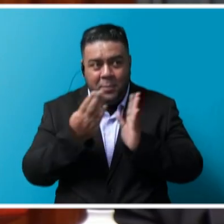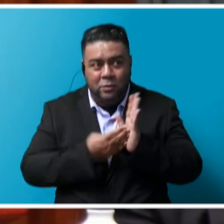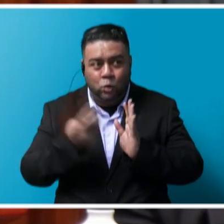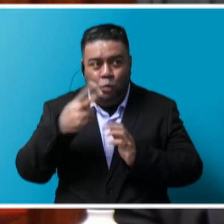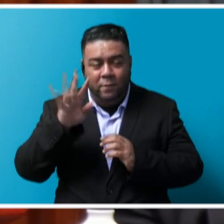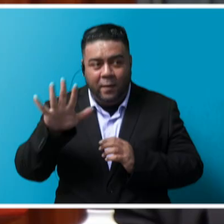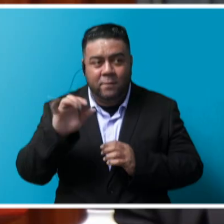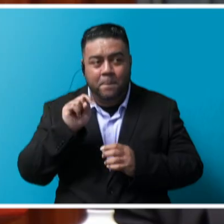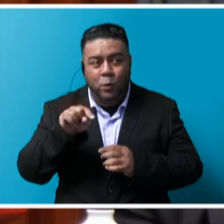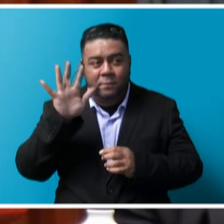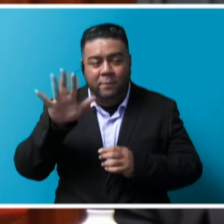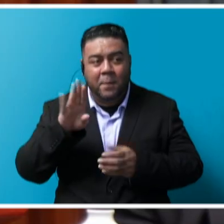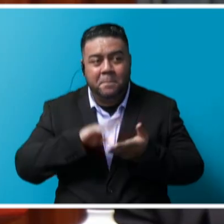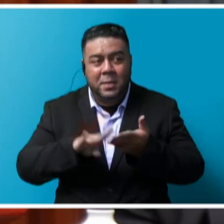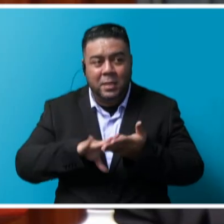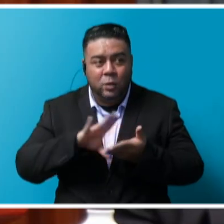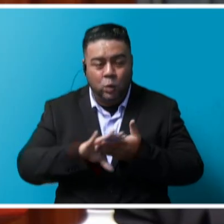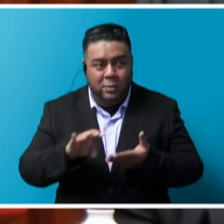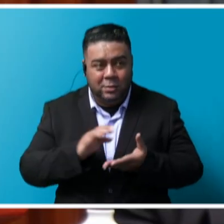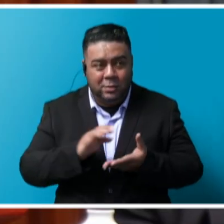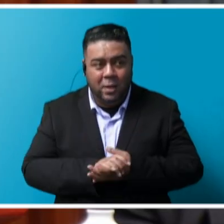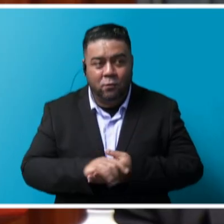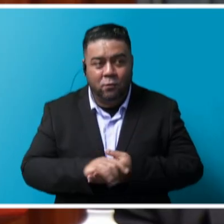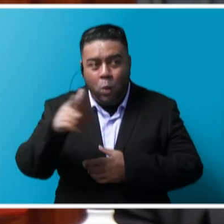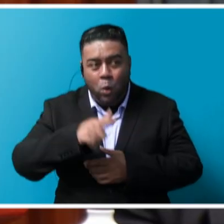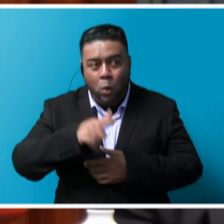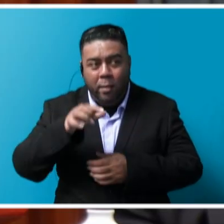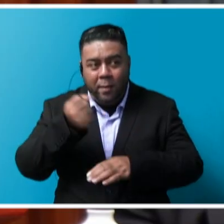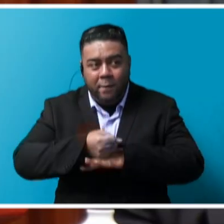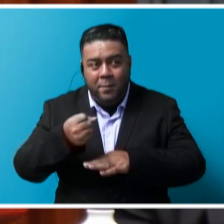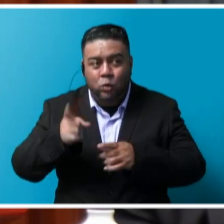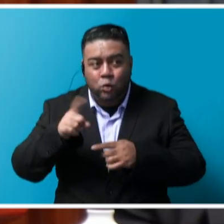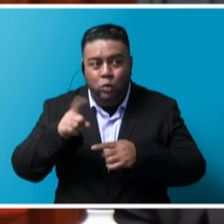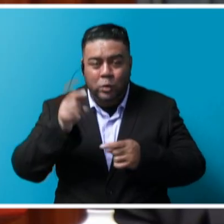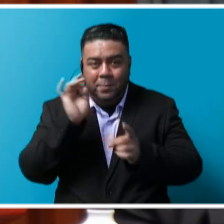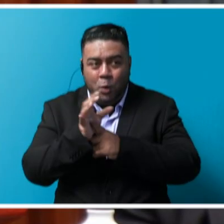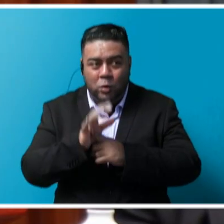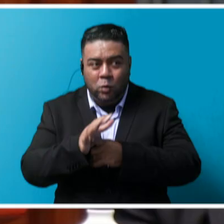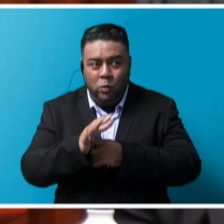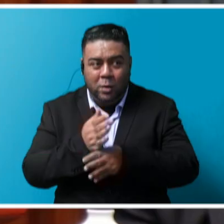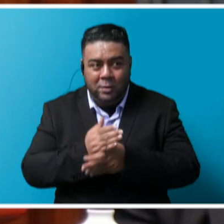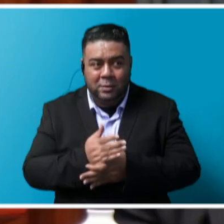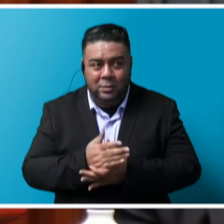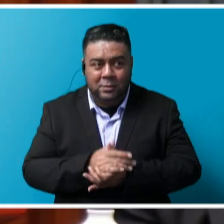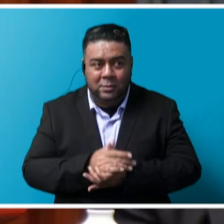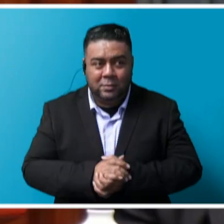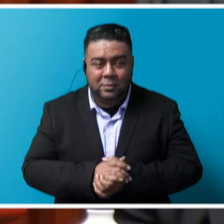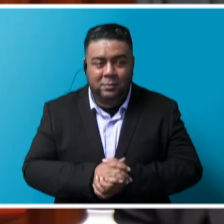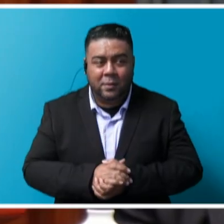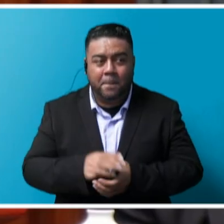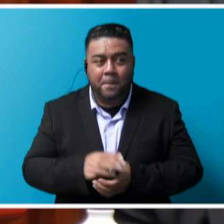million to the Ministry of Local Government to continue this important work. The resources will allow us to modernize local